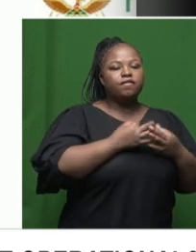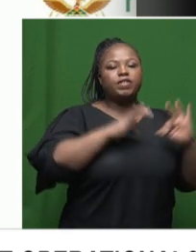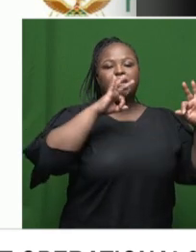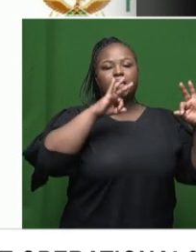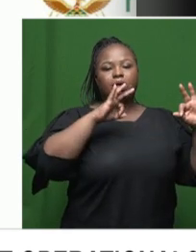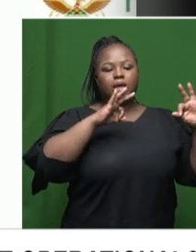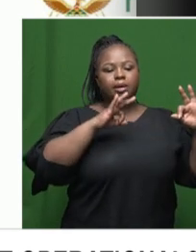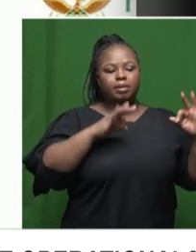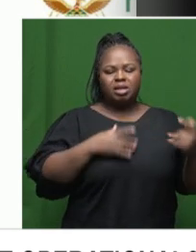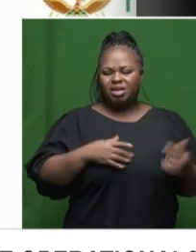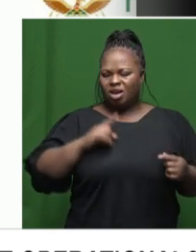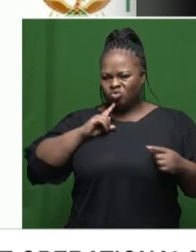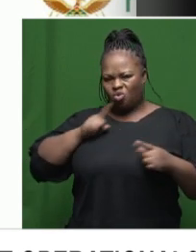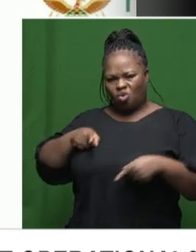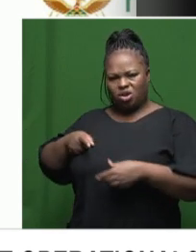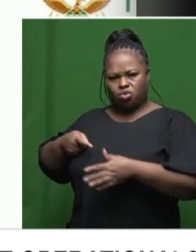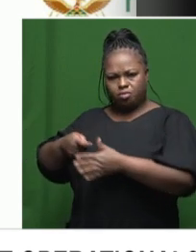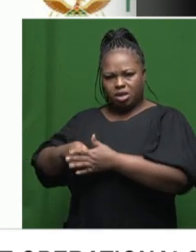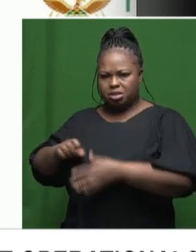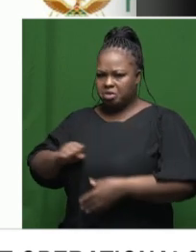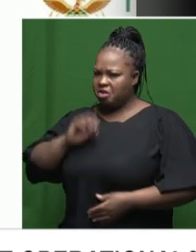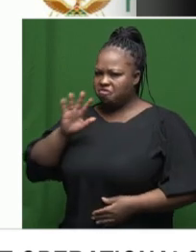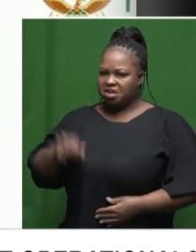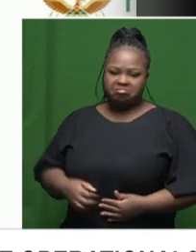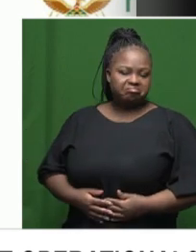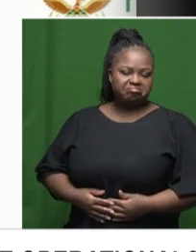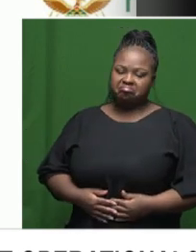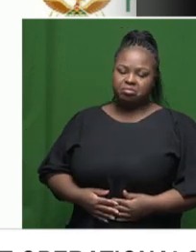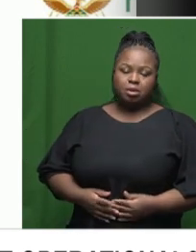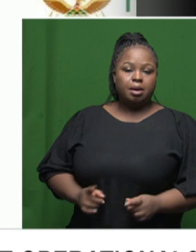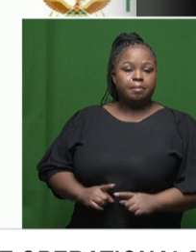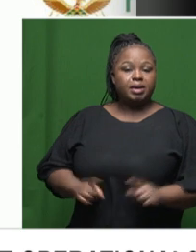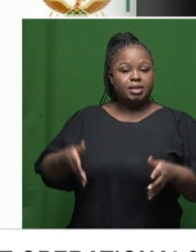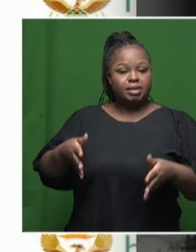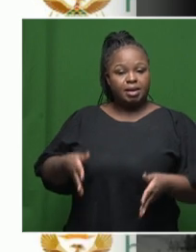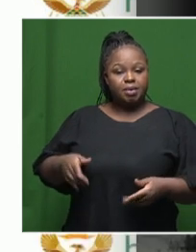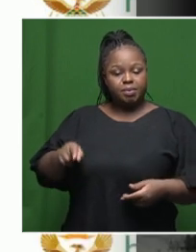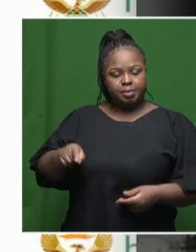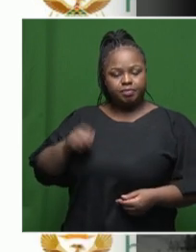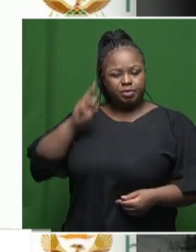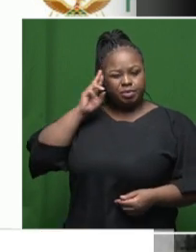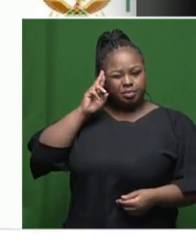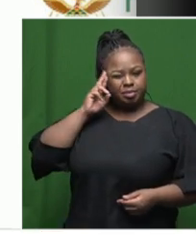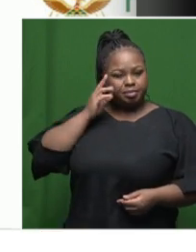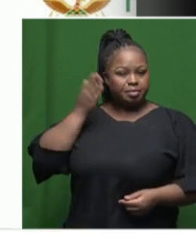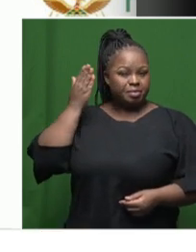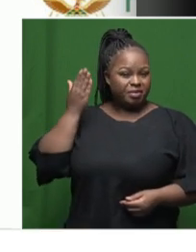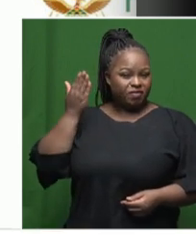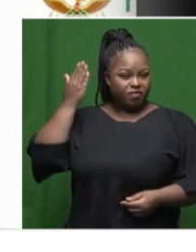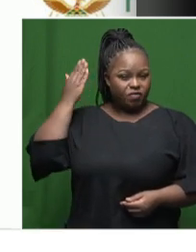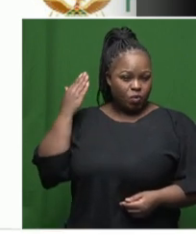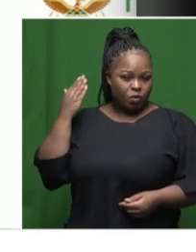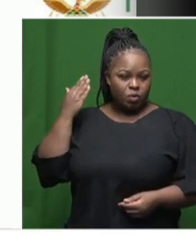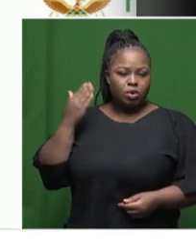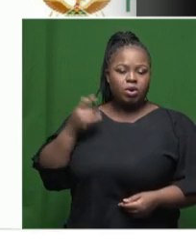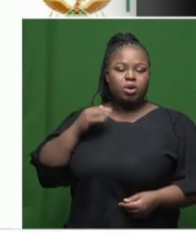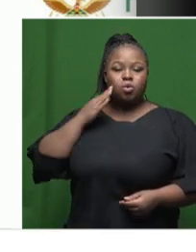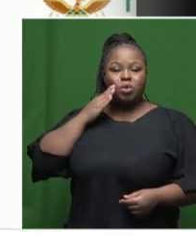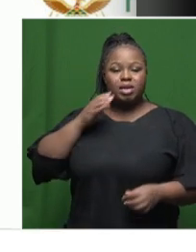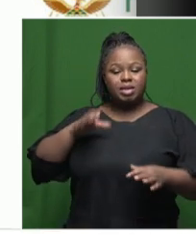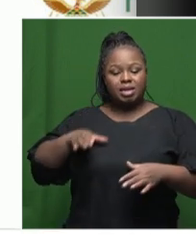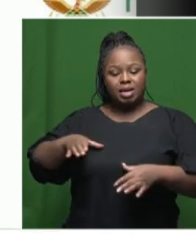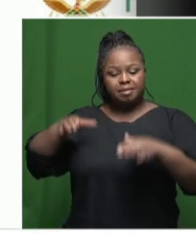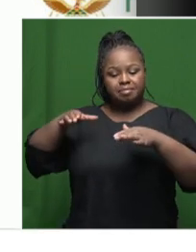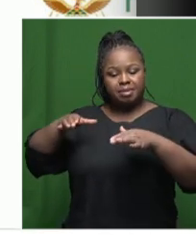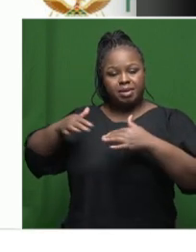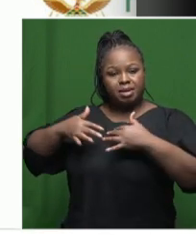reluctant to place the orders. But the other, in terms of South Africa, you remember that by the time this plant was